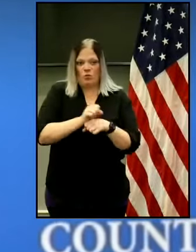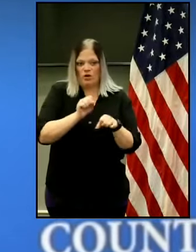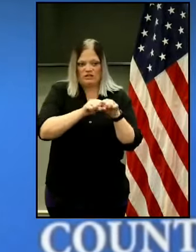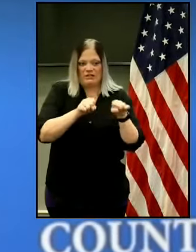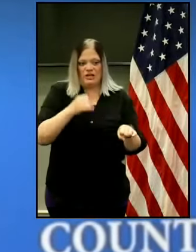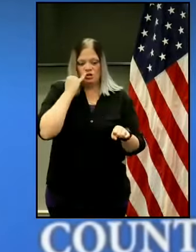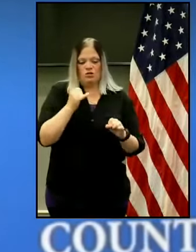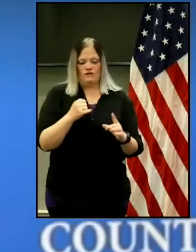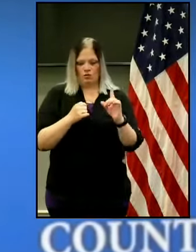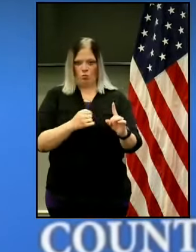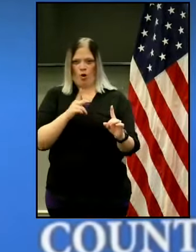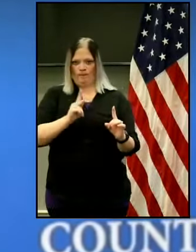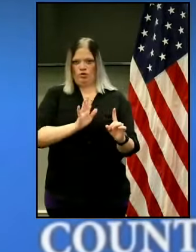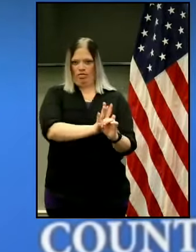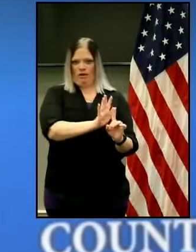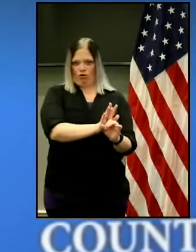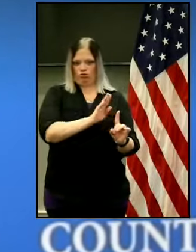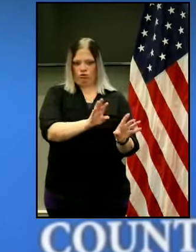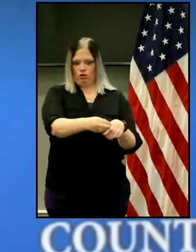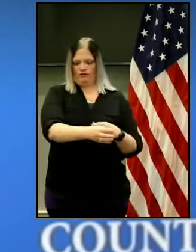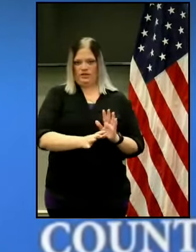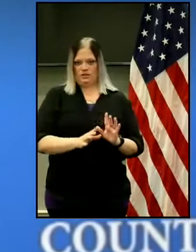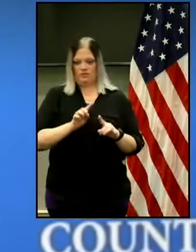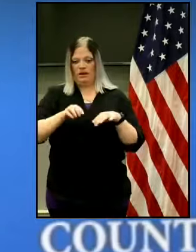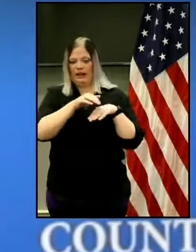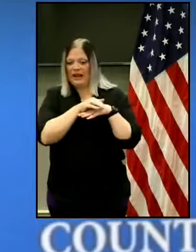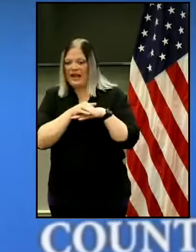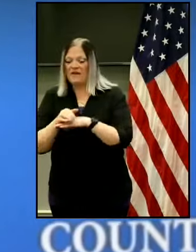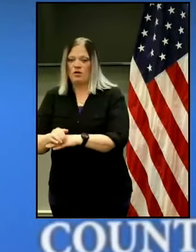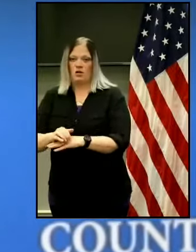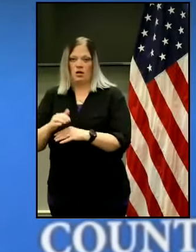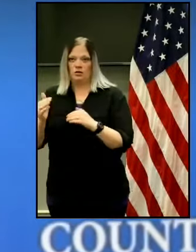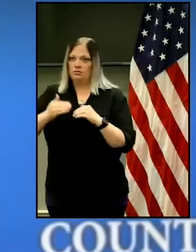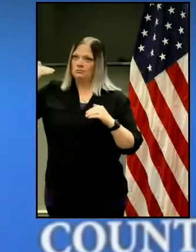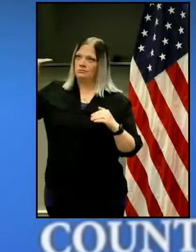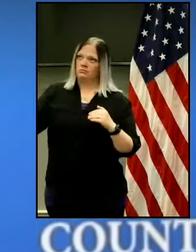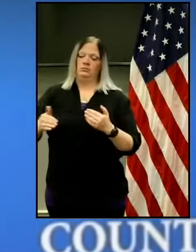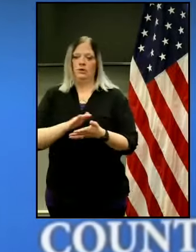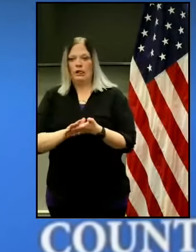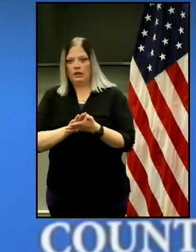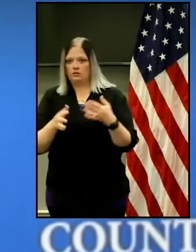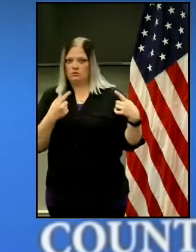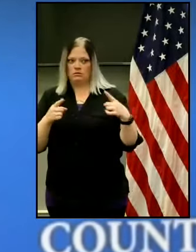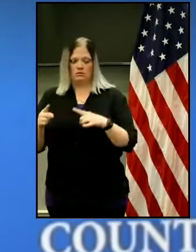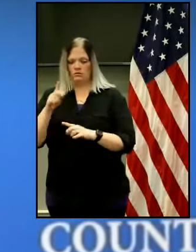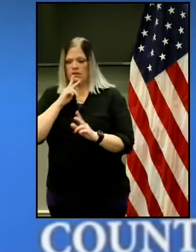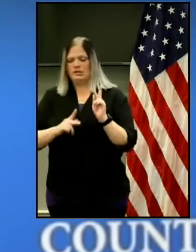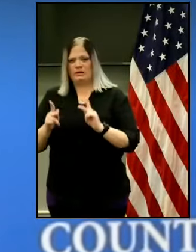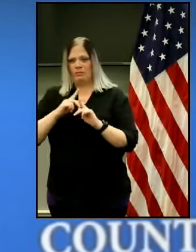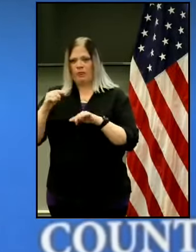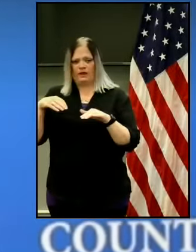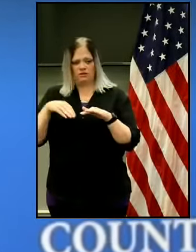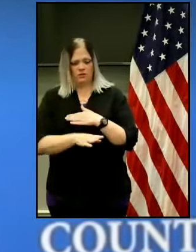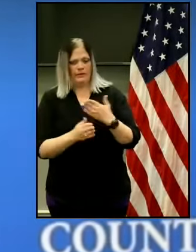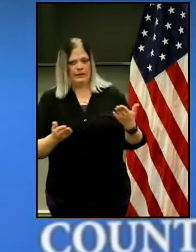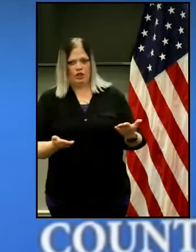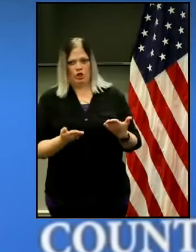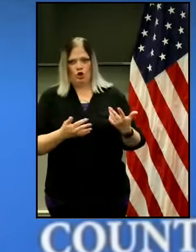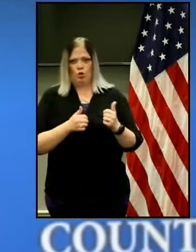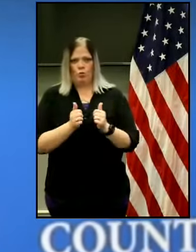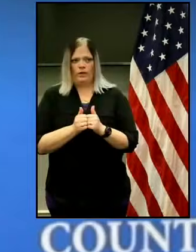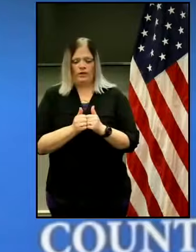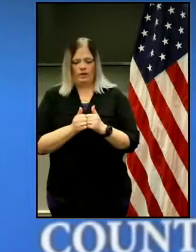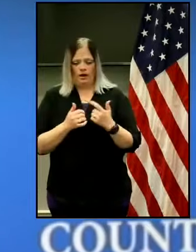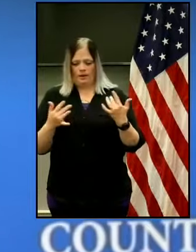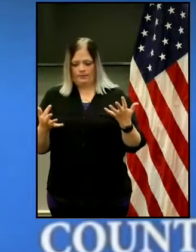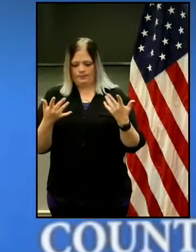person is using it in their office, but every night there's a tremendous cleaning that goes on. There's individuals who come in here with the